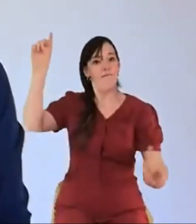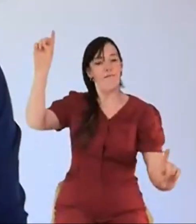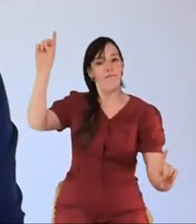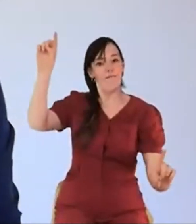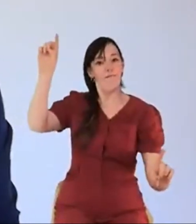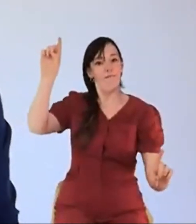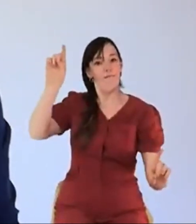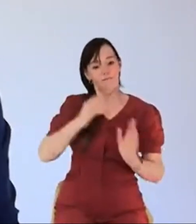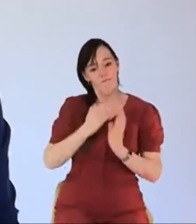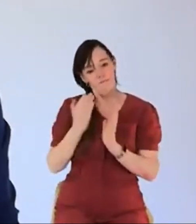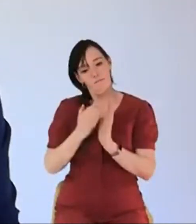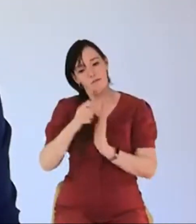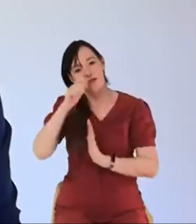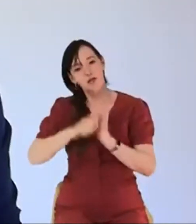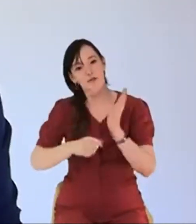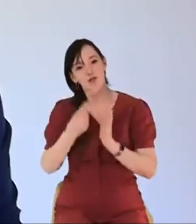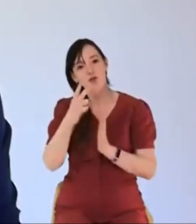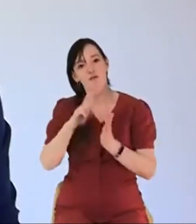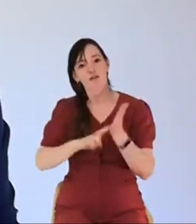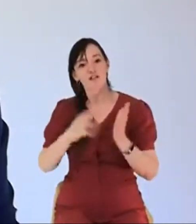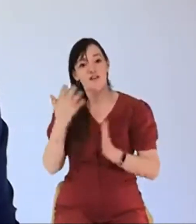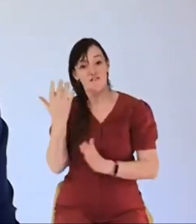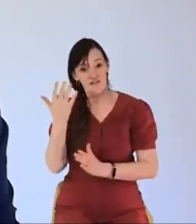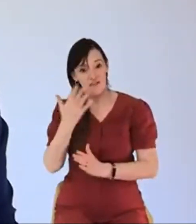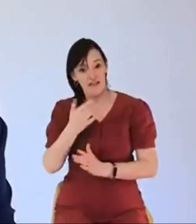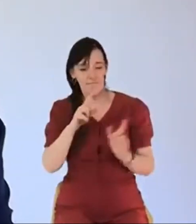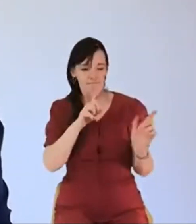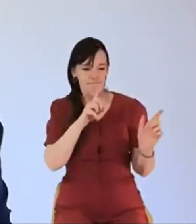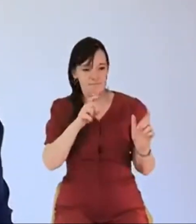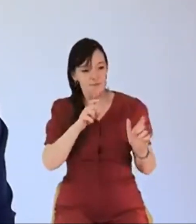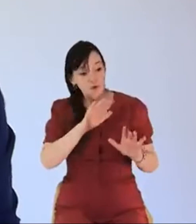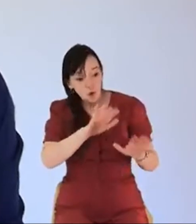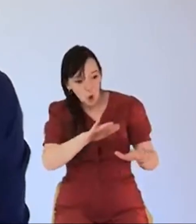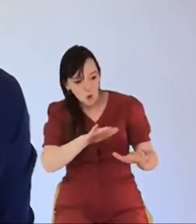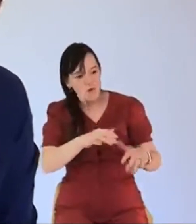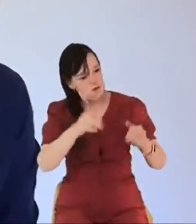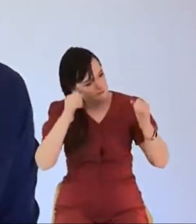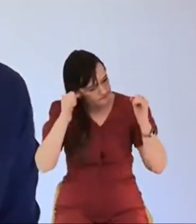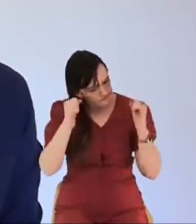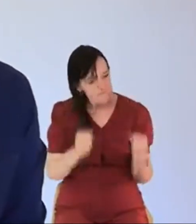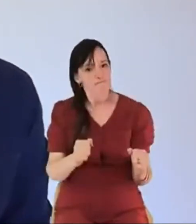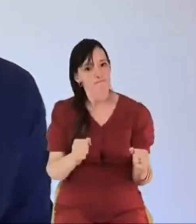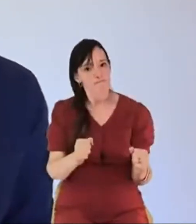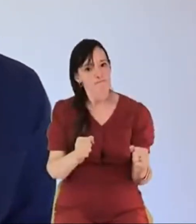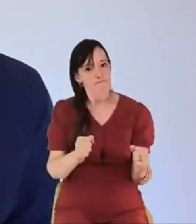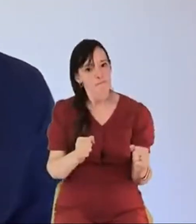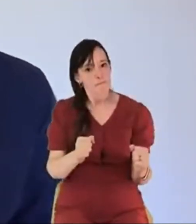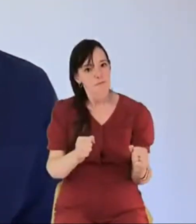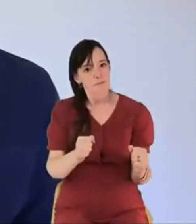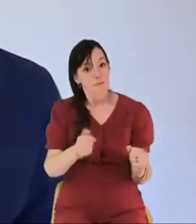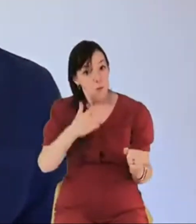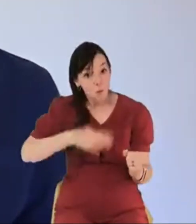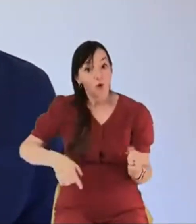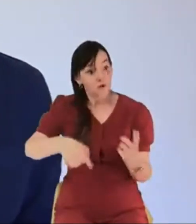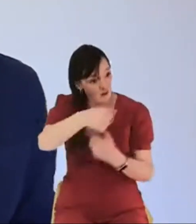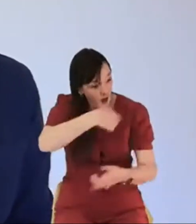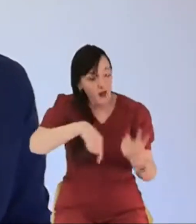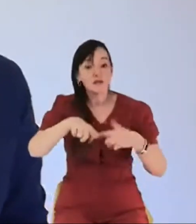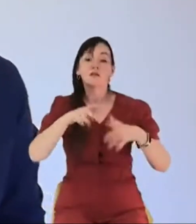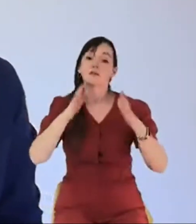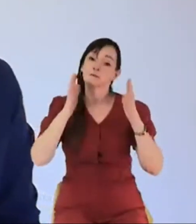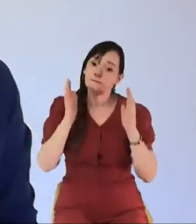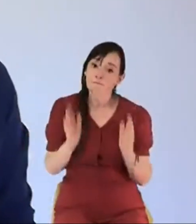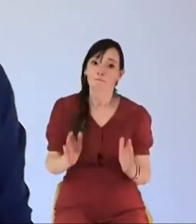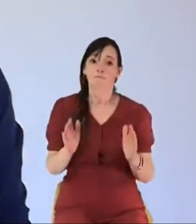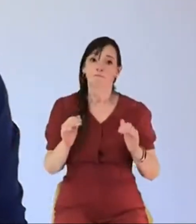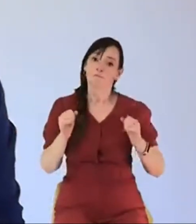heading all To chapter 2 Verse 15 Where he says So then Brothers and sisters Stand firm He wants us To stand firm